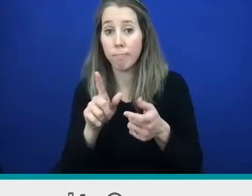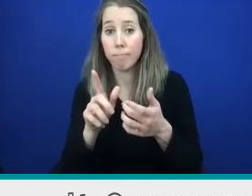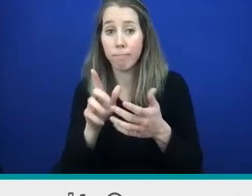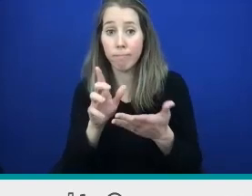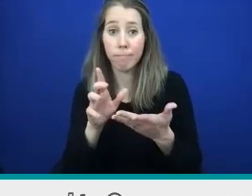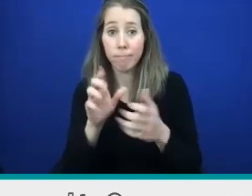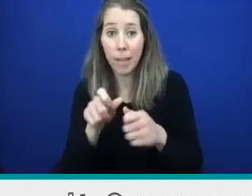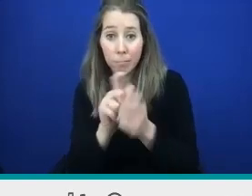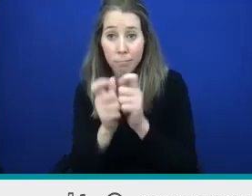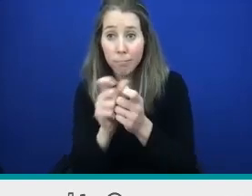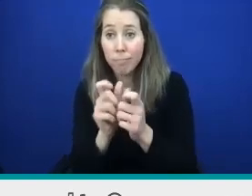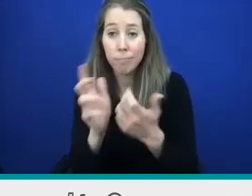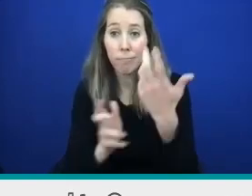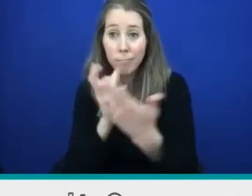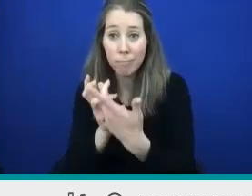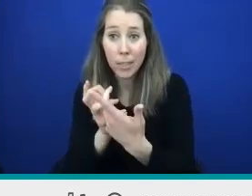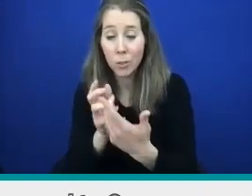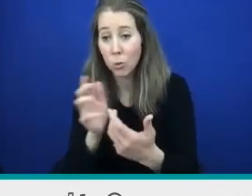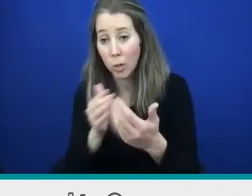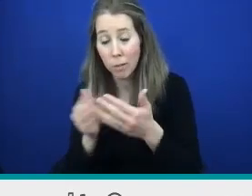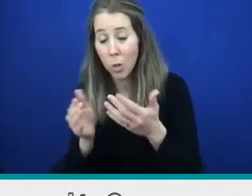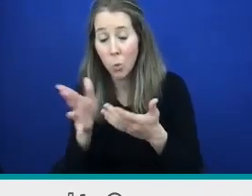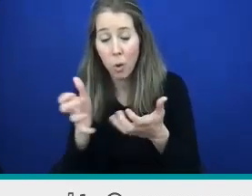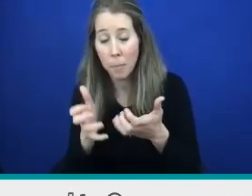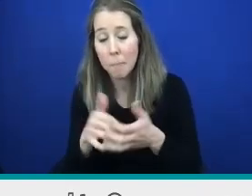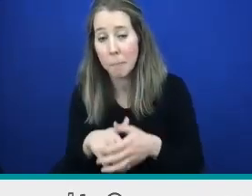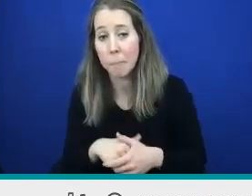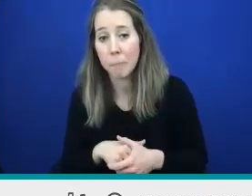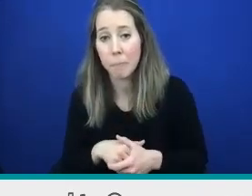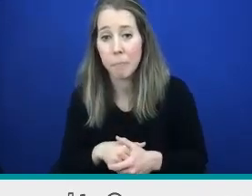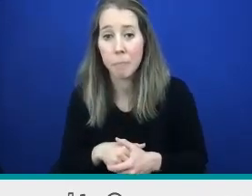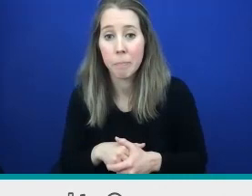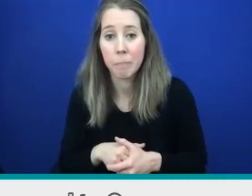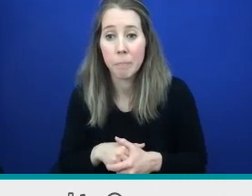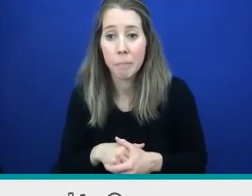here that you're able to leverage as well within the system.